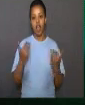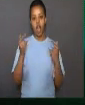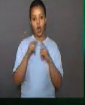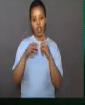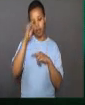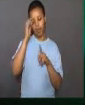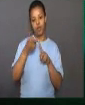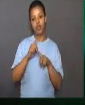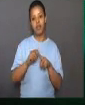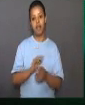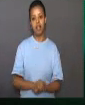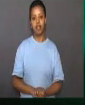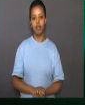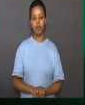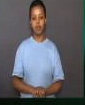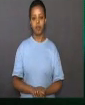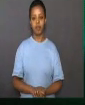Let's get back to our lesson.